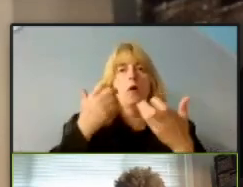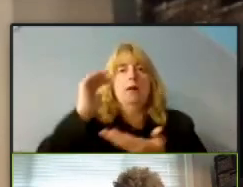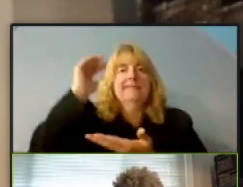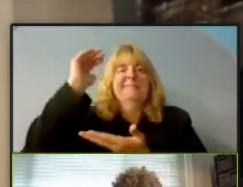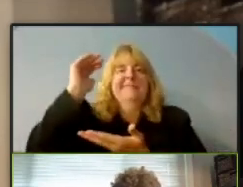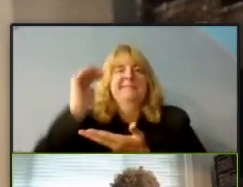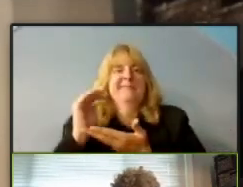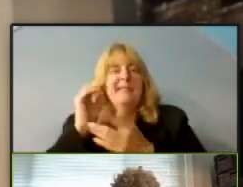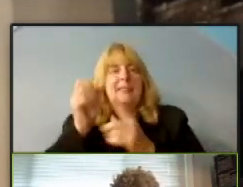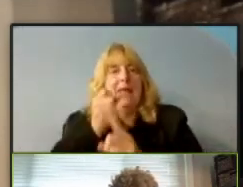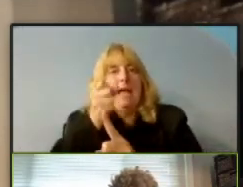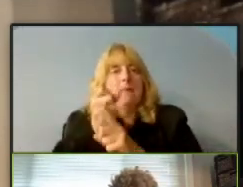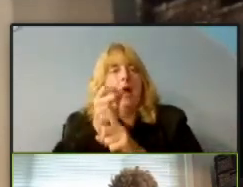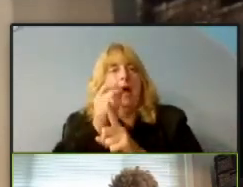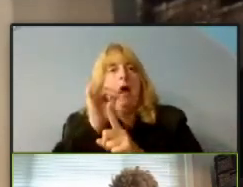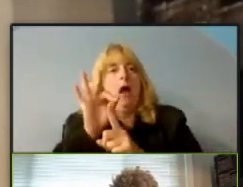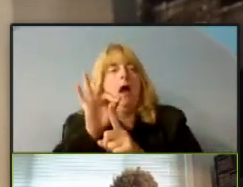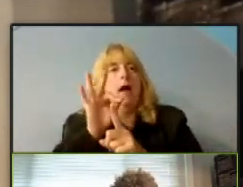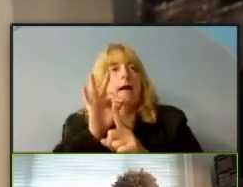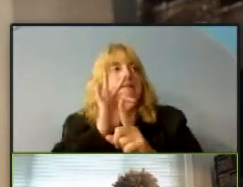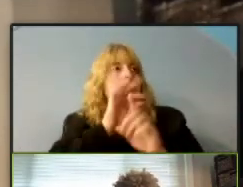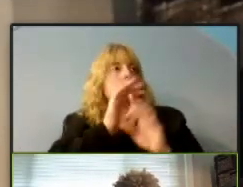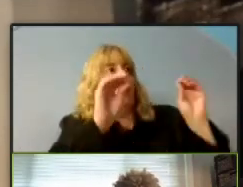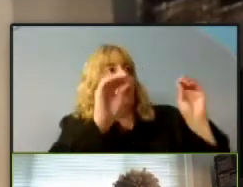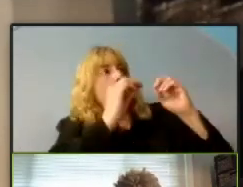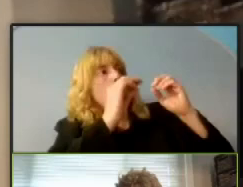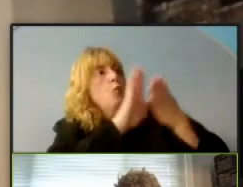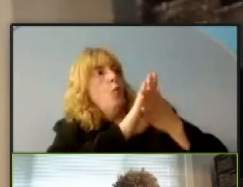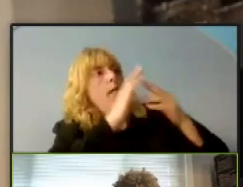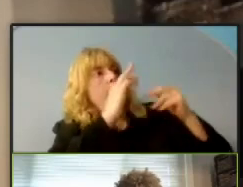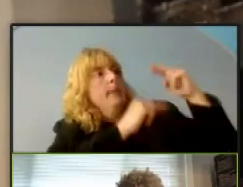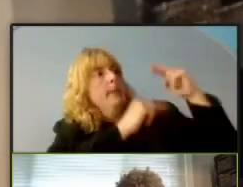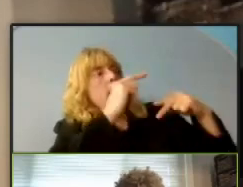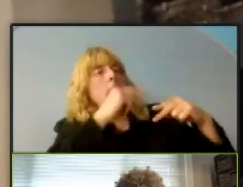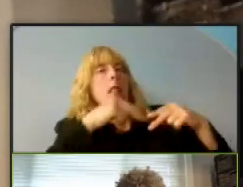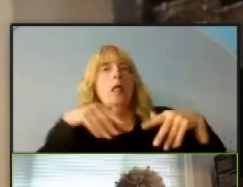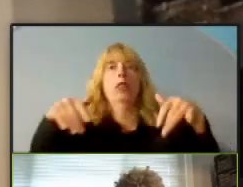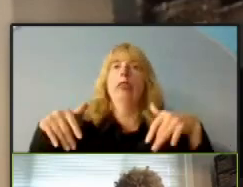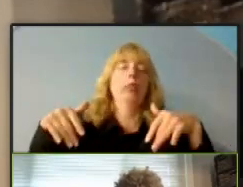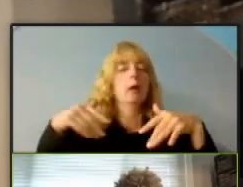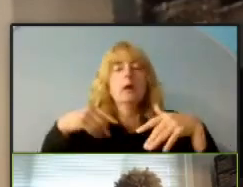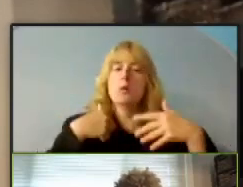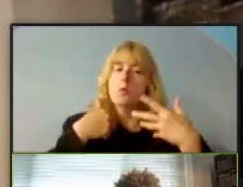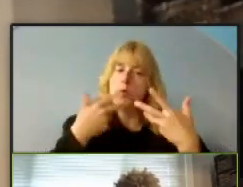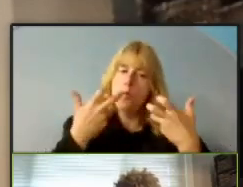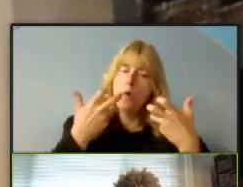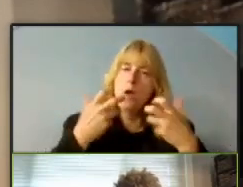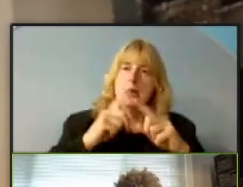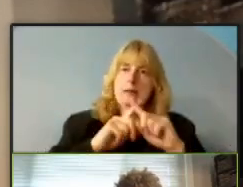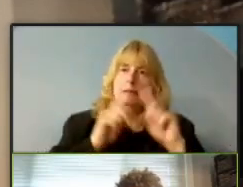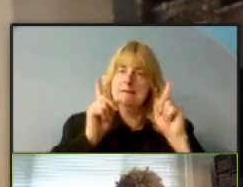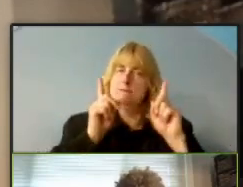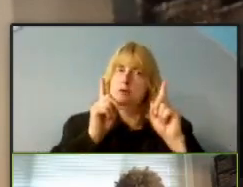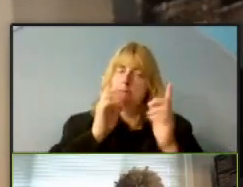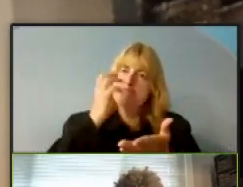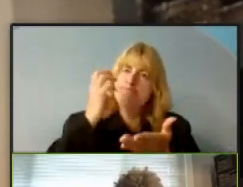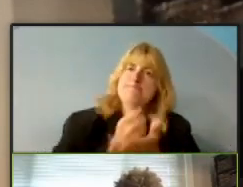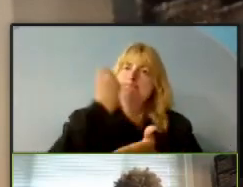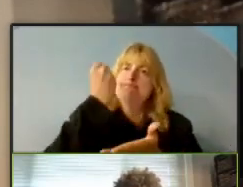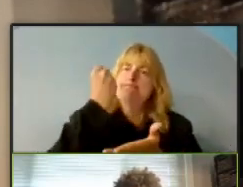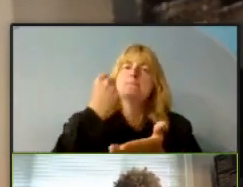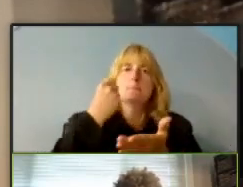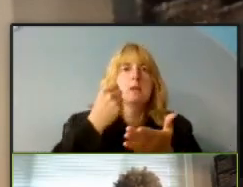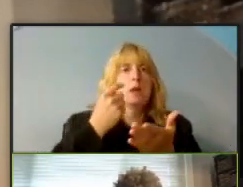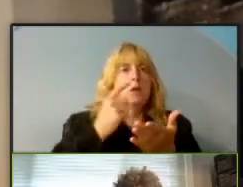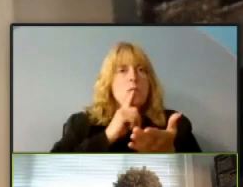mortar. I'll end by saying that this is a unique opportunity for schools, and we are taking advantage of it.